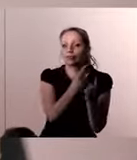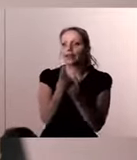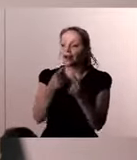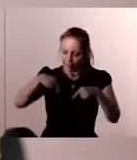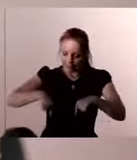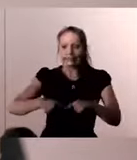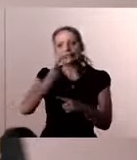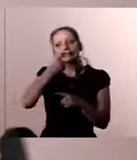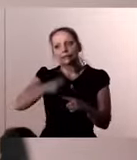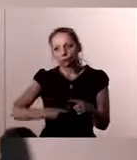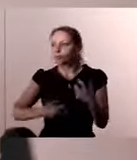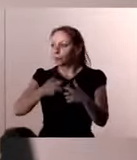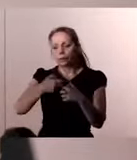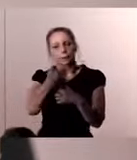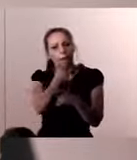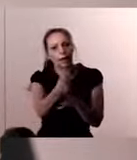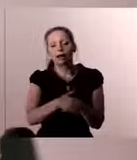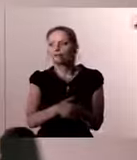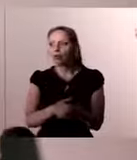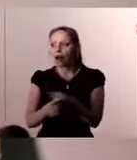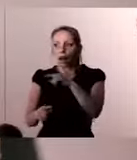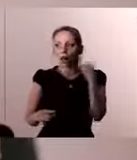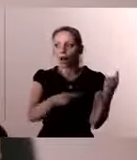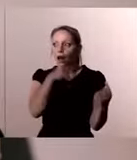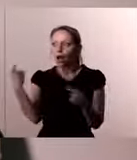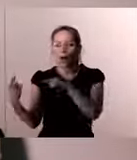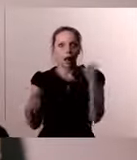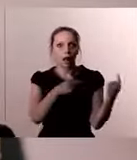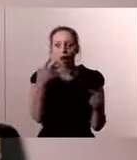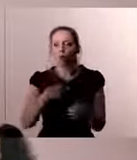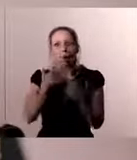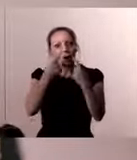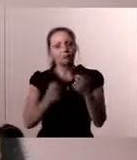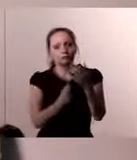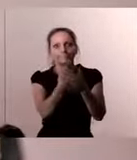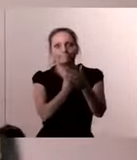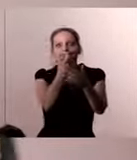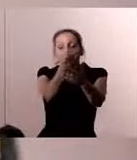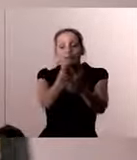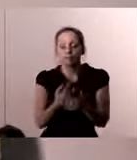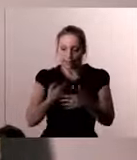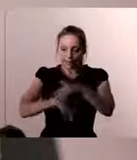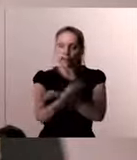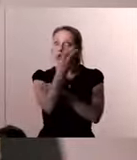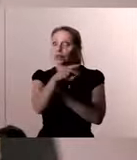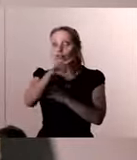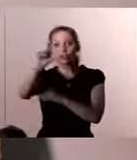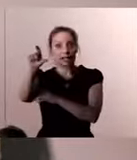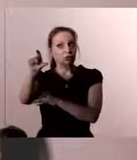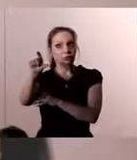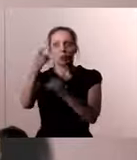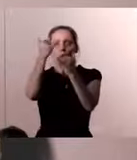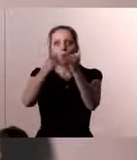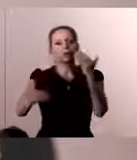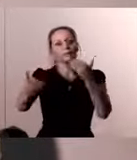serious. Not only are we being lied to more and more, but lying in the 21st century is far more insidious than anything we've had to deal